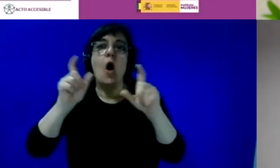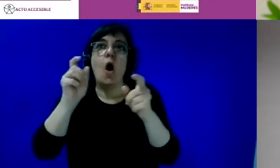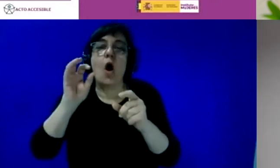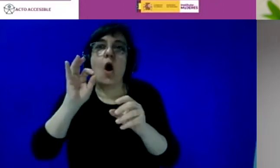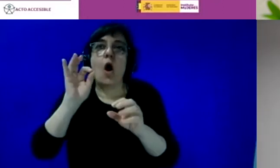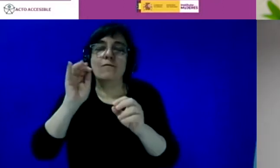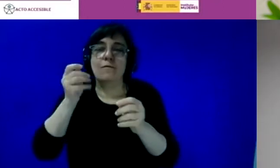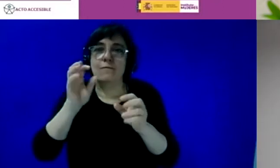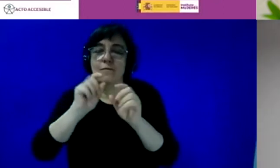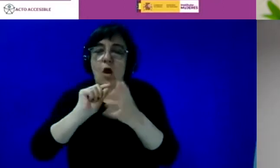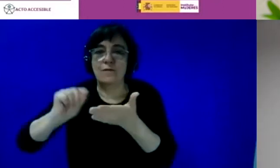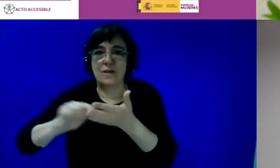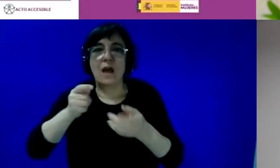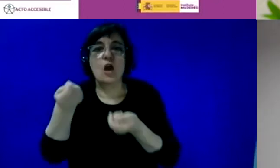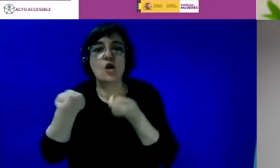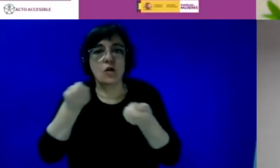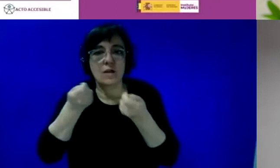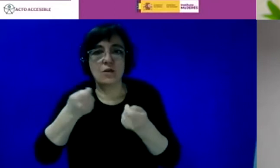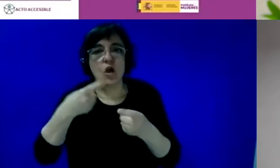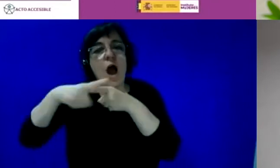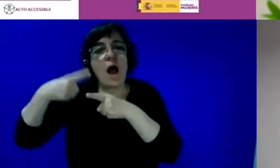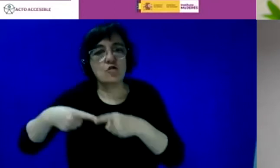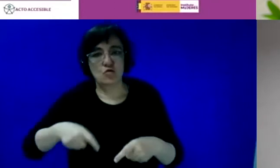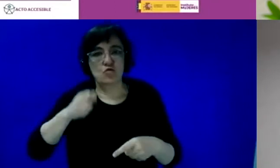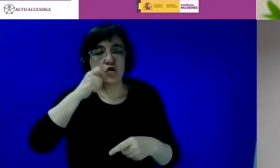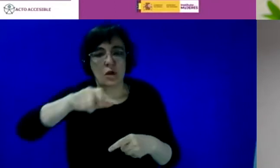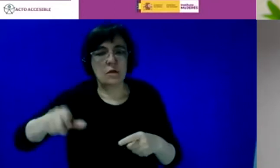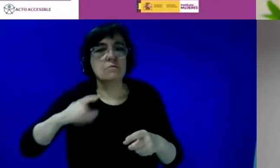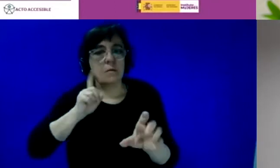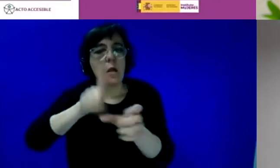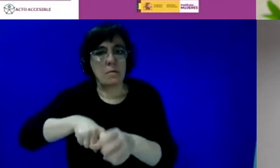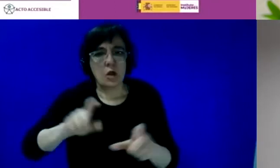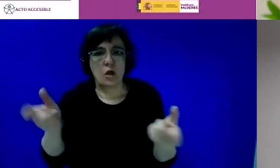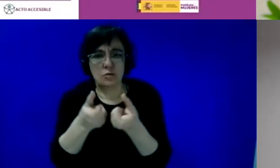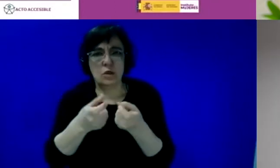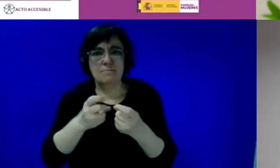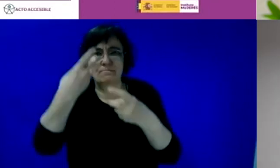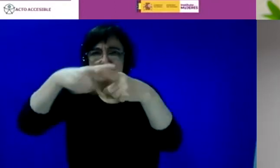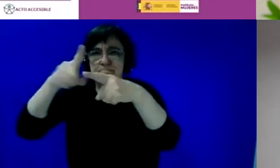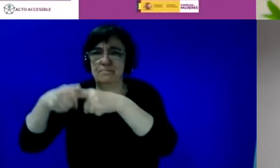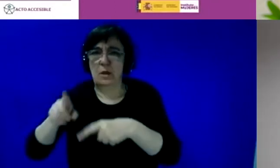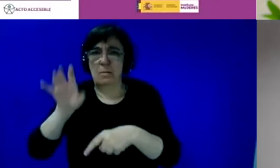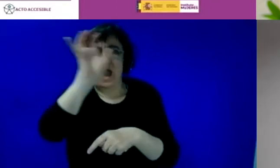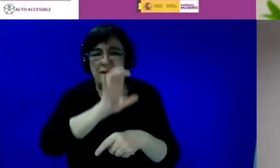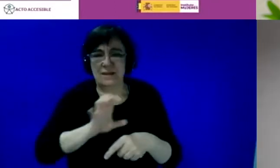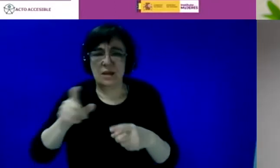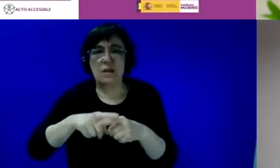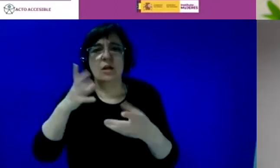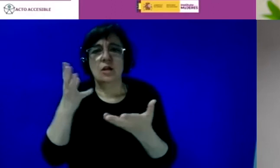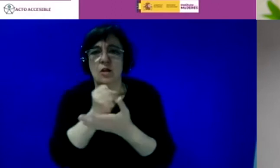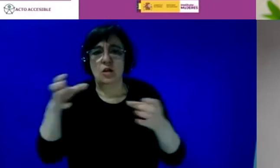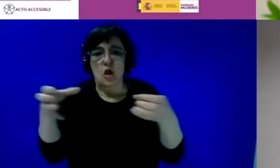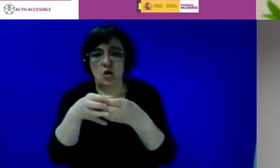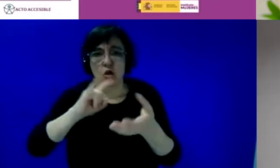with attendance to protection cluster meetings and liaising with the Age and Disability Technical Working Group, and with a view to having a